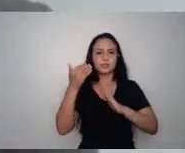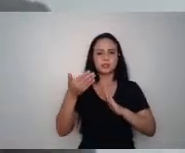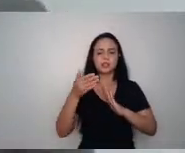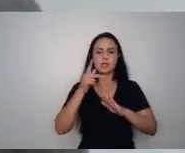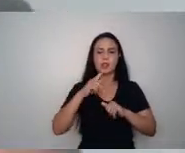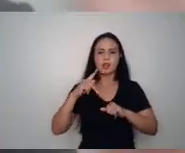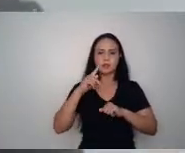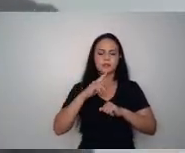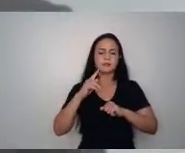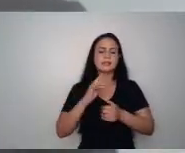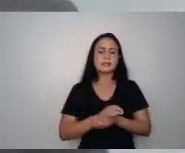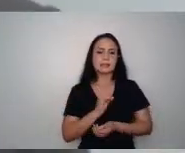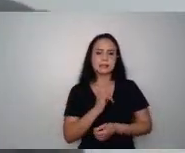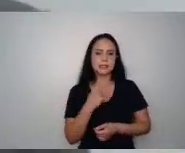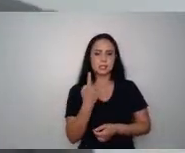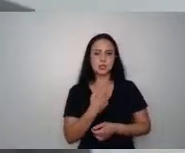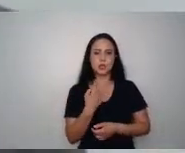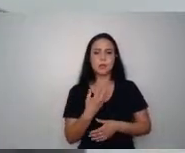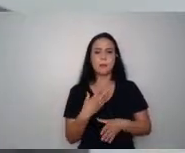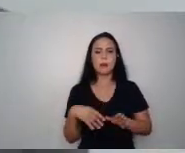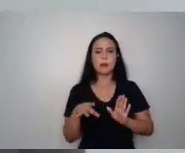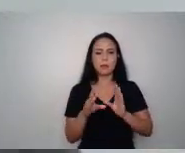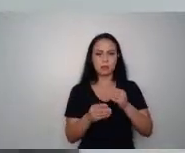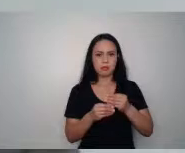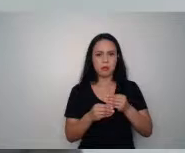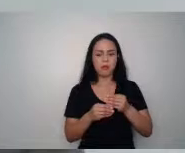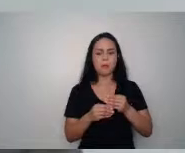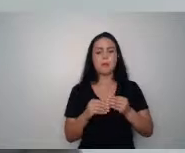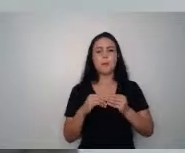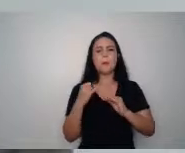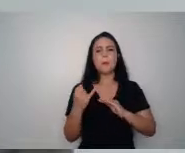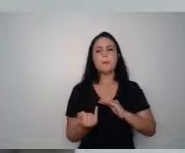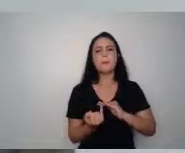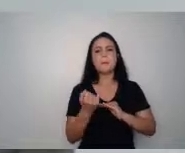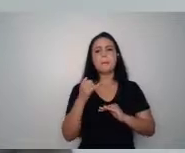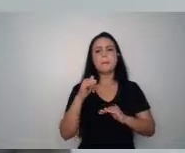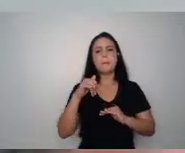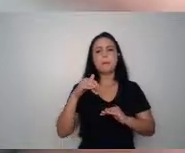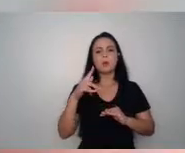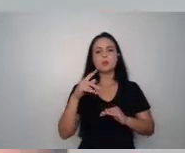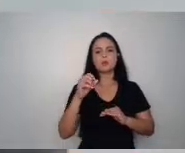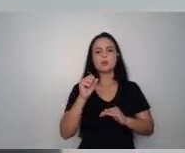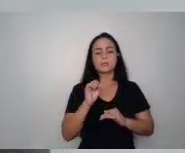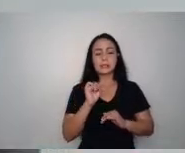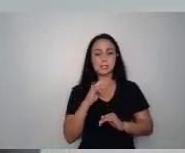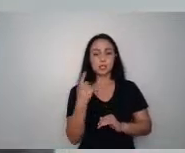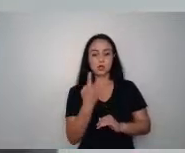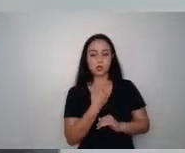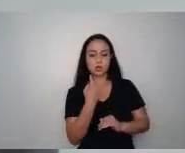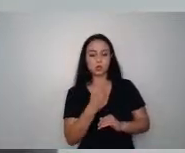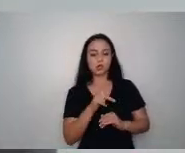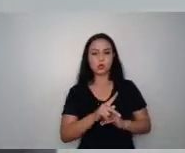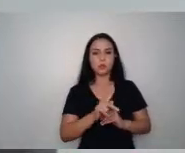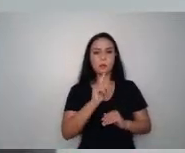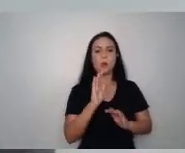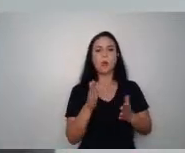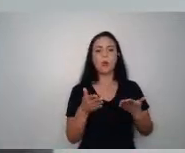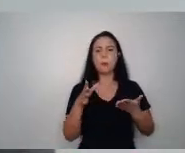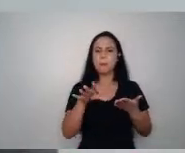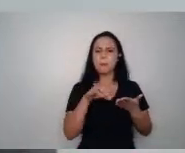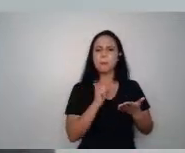in international treaties, if we don't implement a tax on big fortunes,